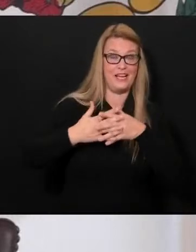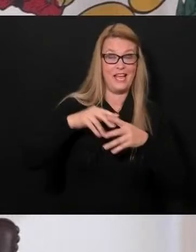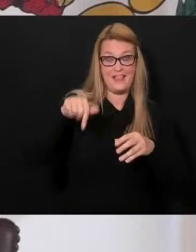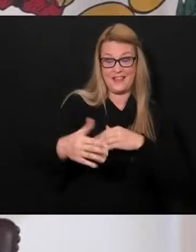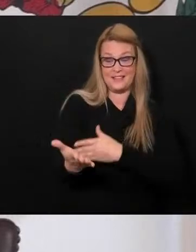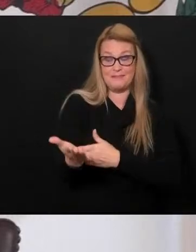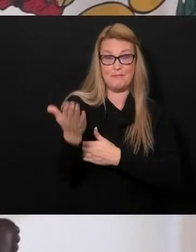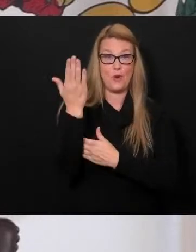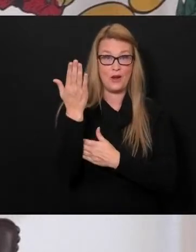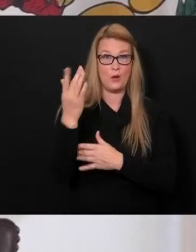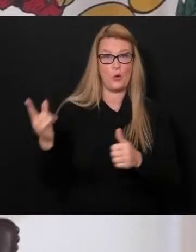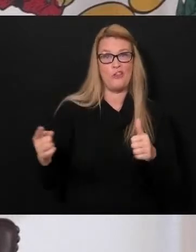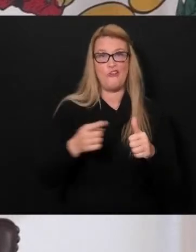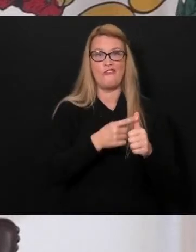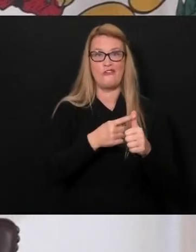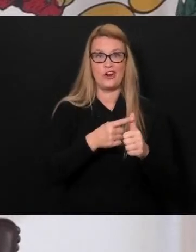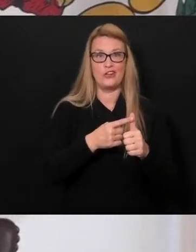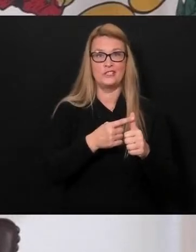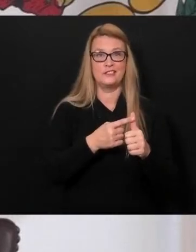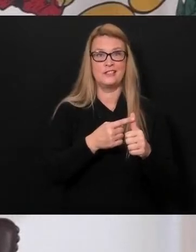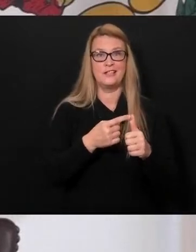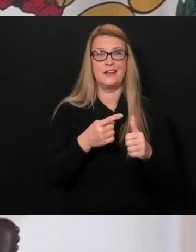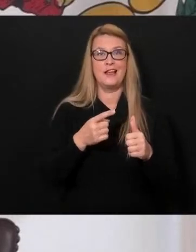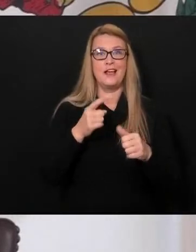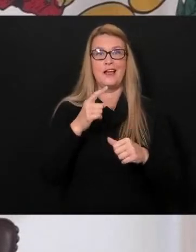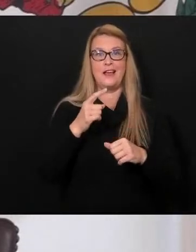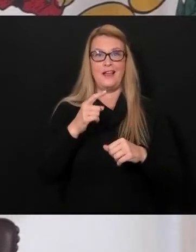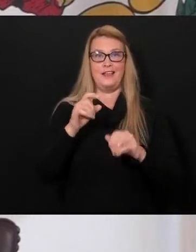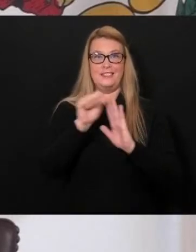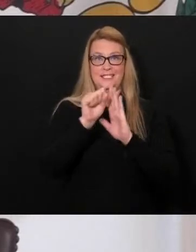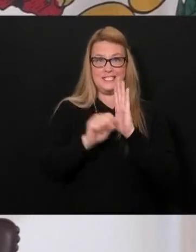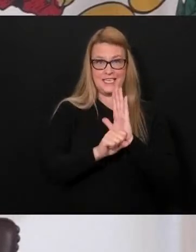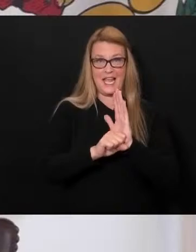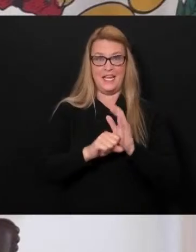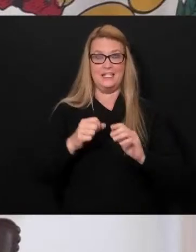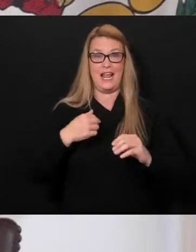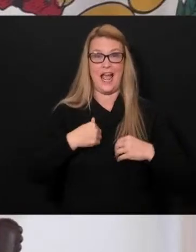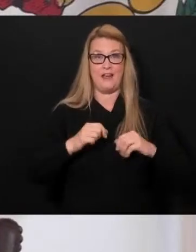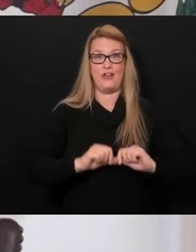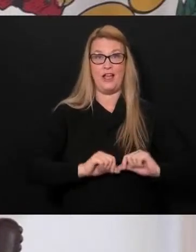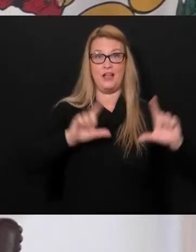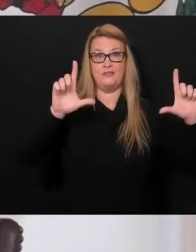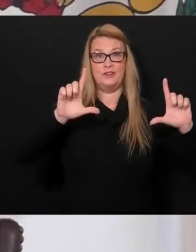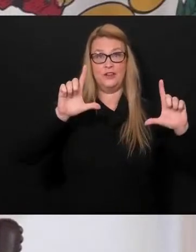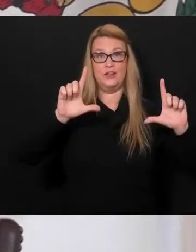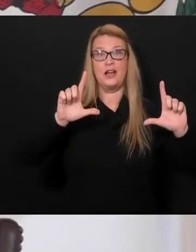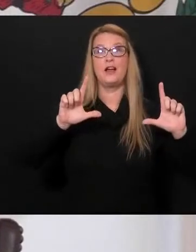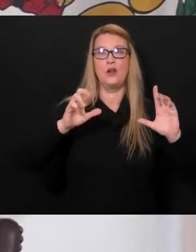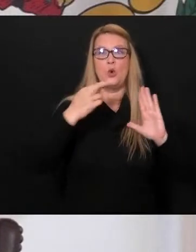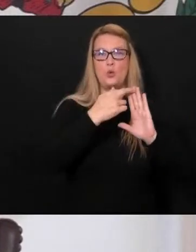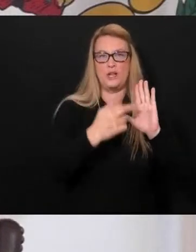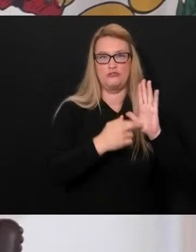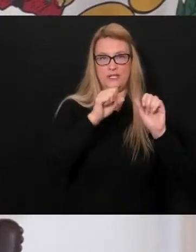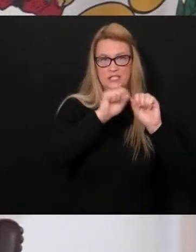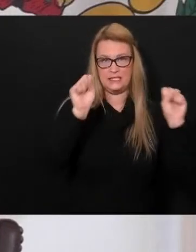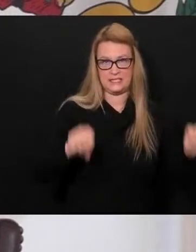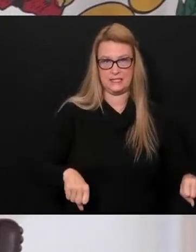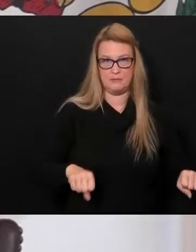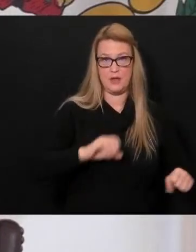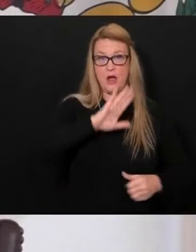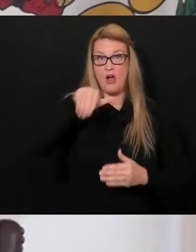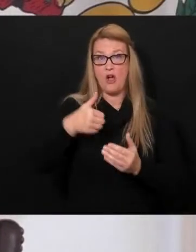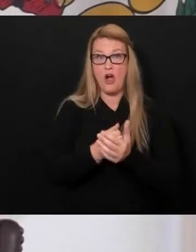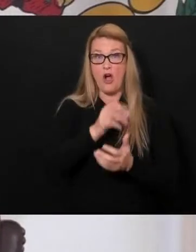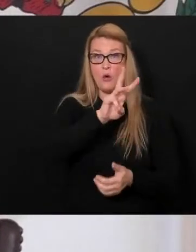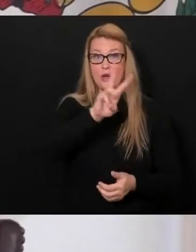first state in the nation to launch a COVID vaccine pre-registration system. All West Virginians can